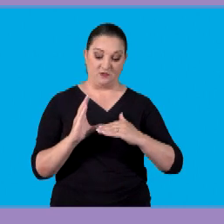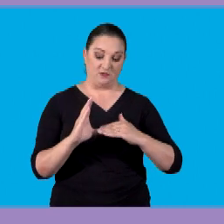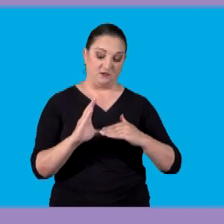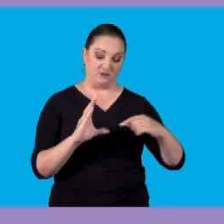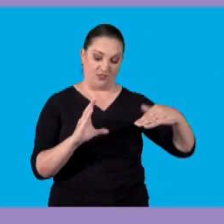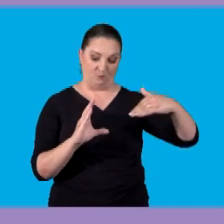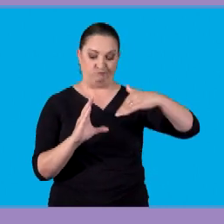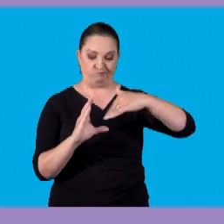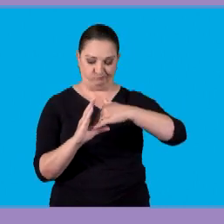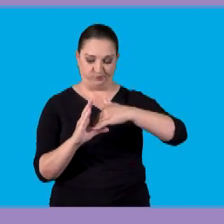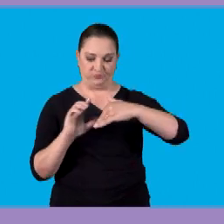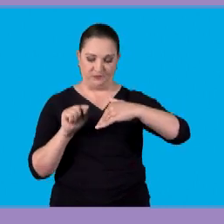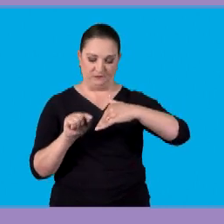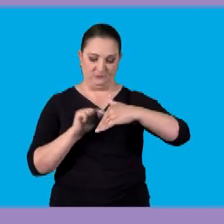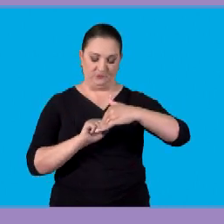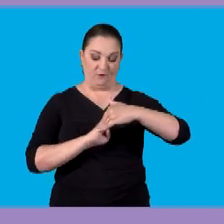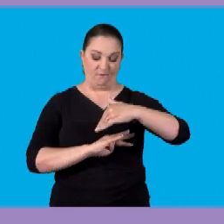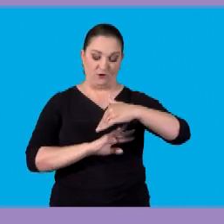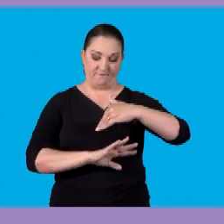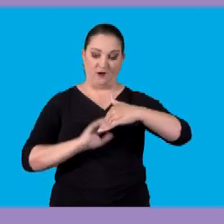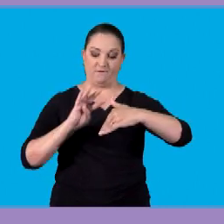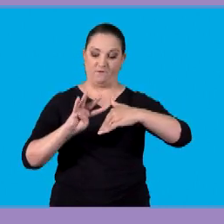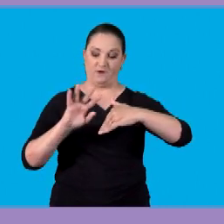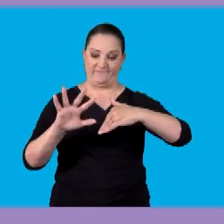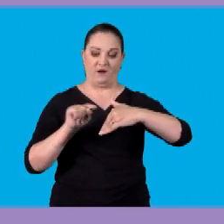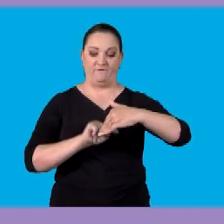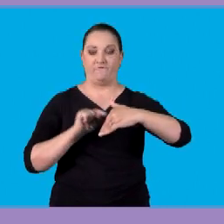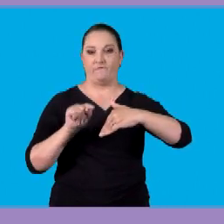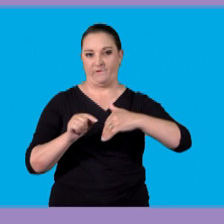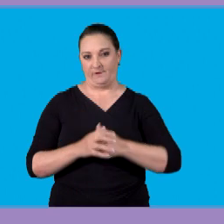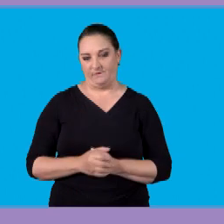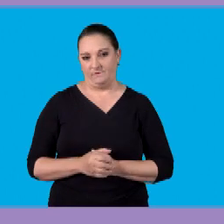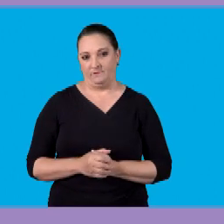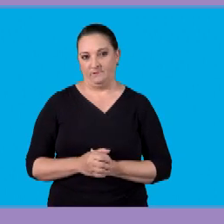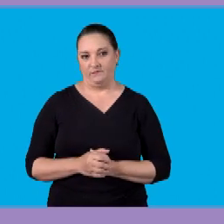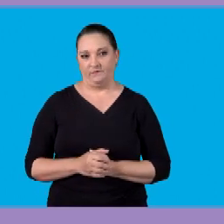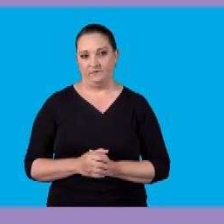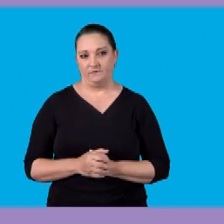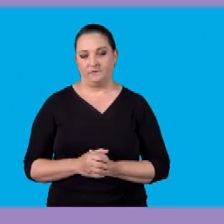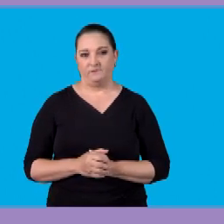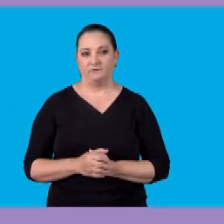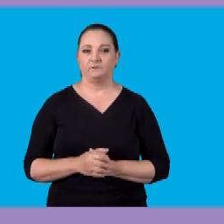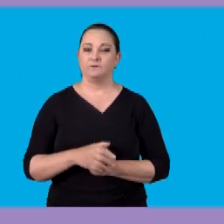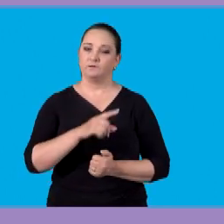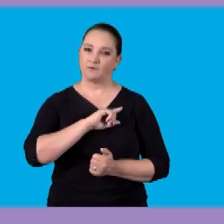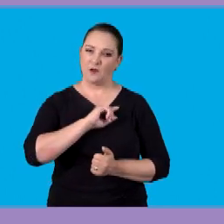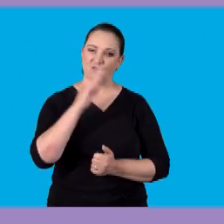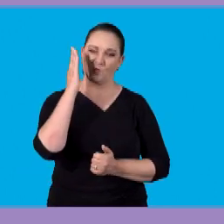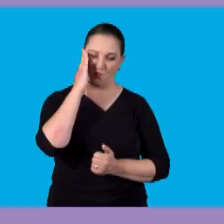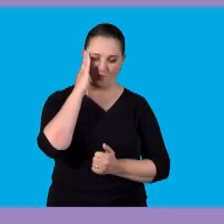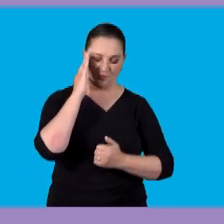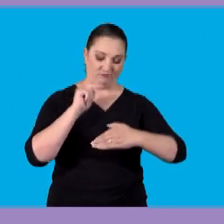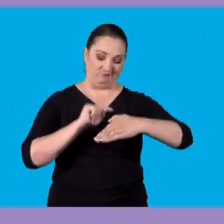bisected, it is equals to 45 degrees each. So that would mean that that angle there would